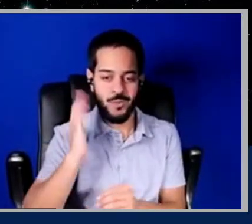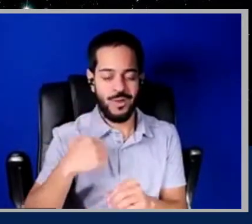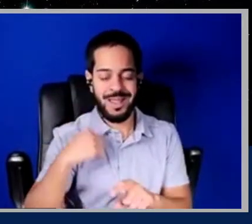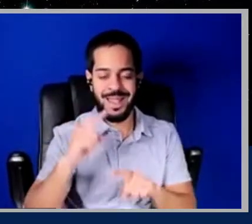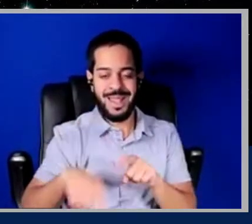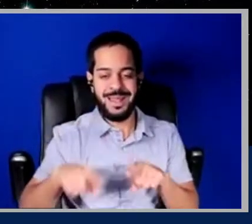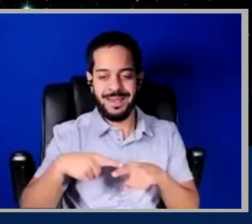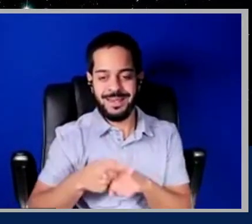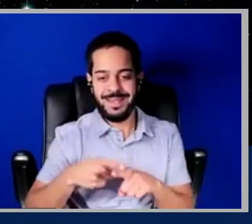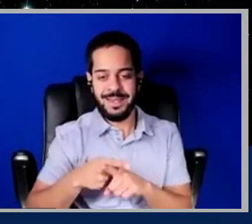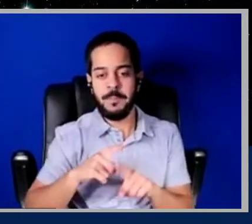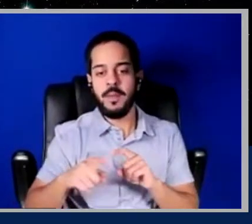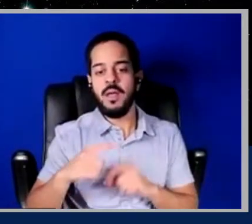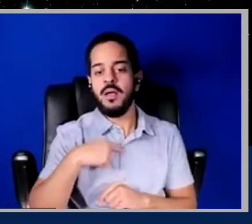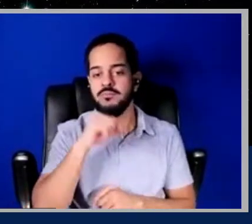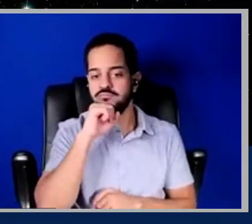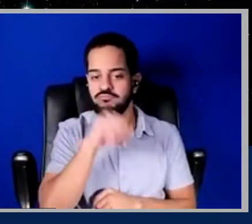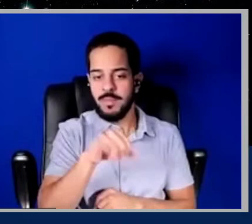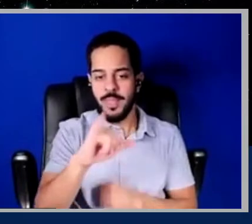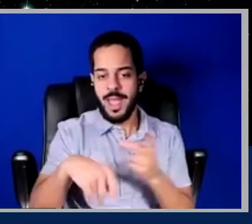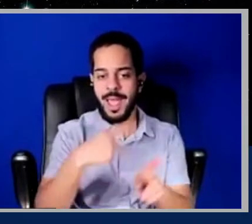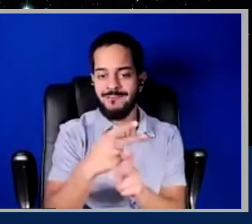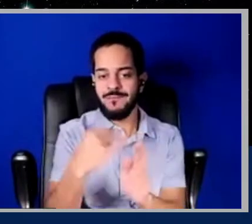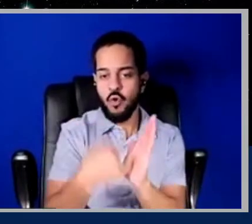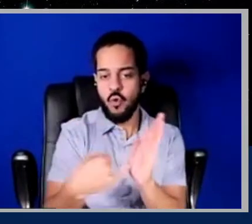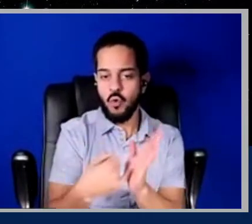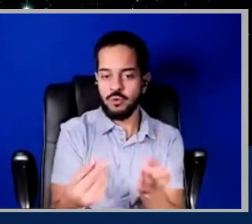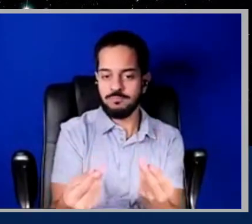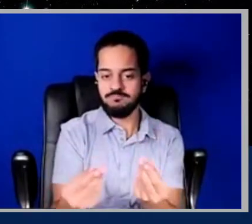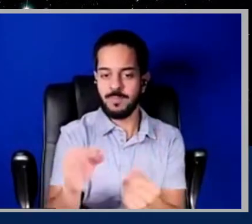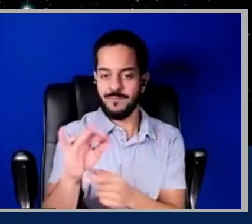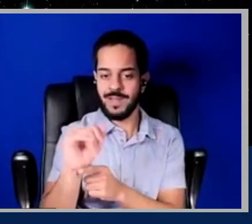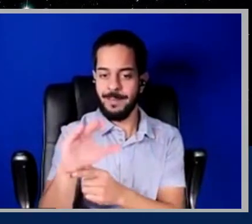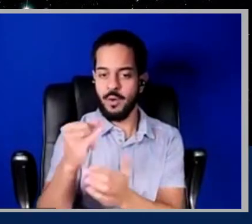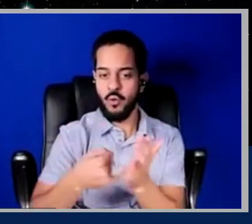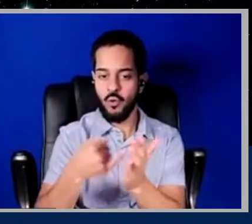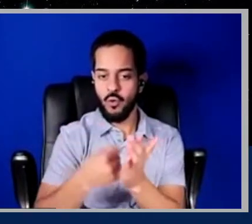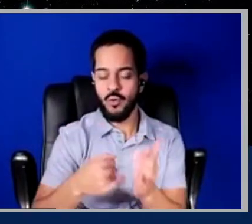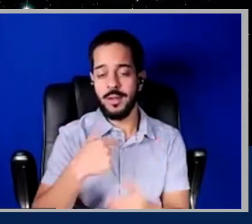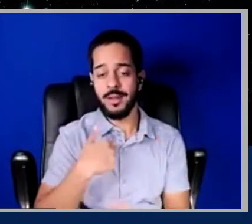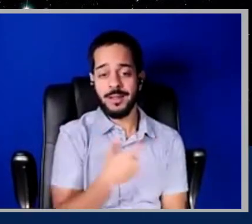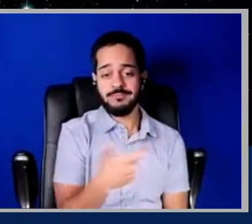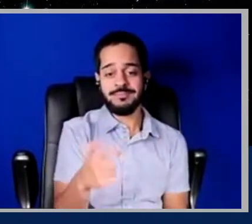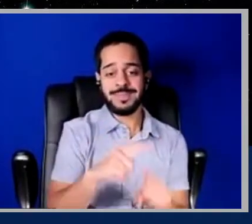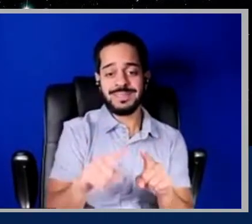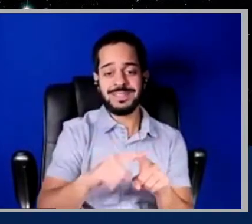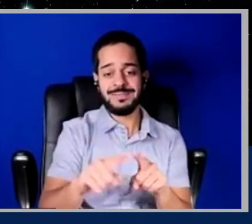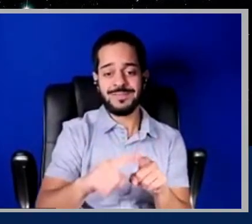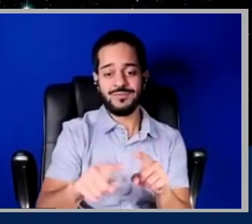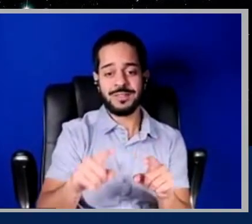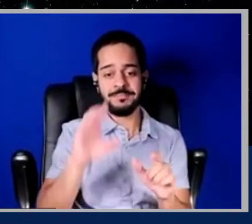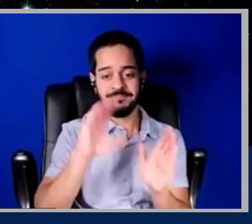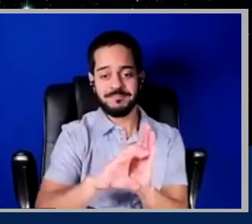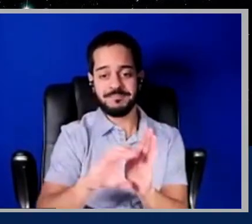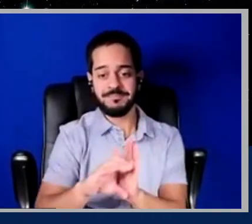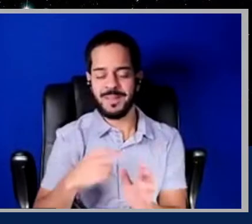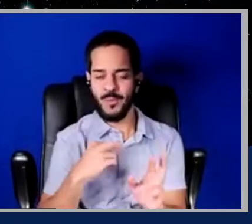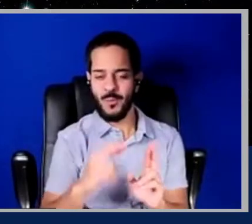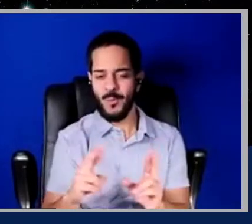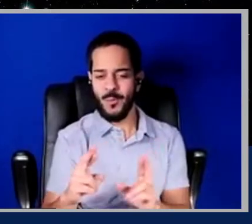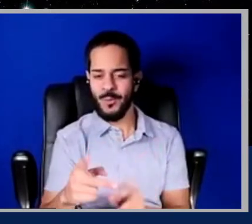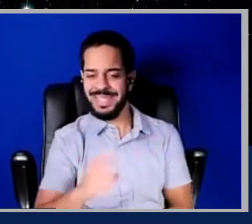fabric arts. And so when I see such beautiful pieces online, I just, secretly hope someone will gift me one day.